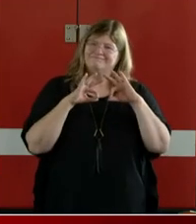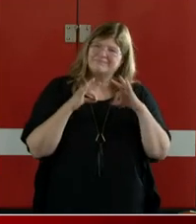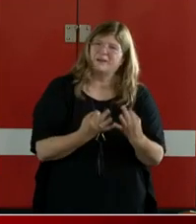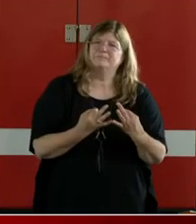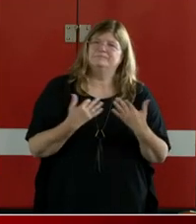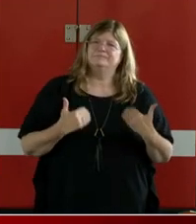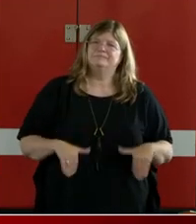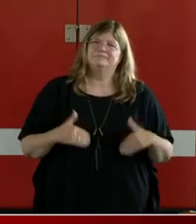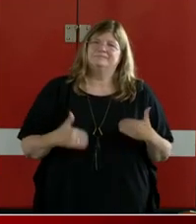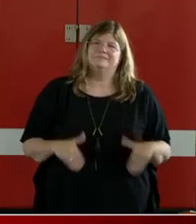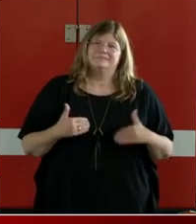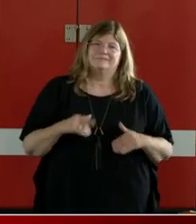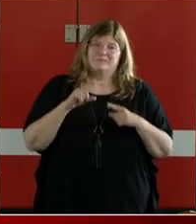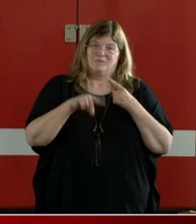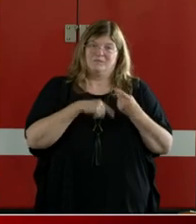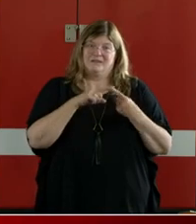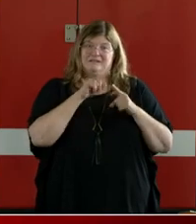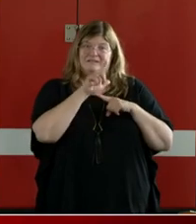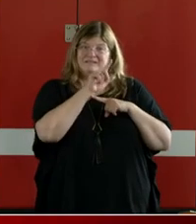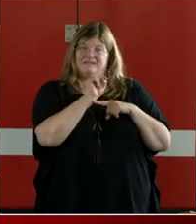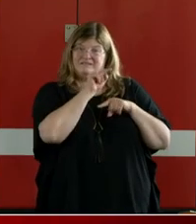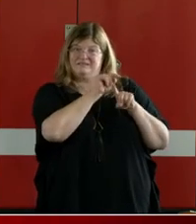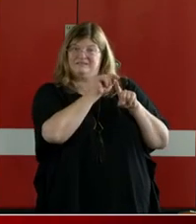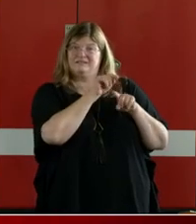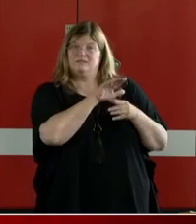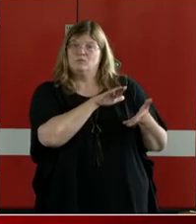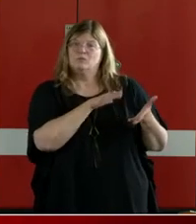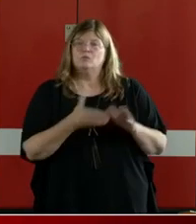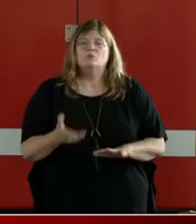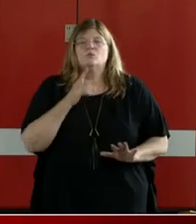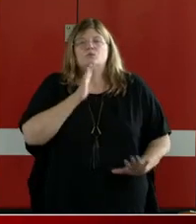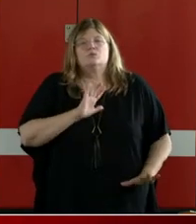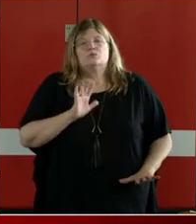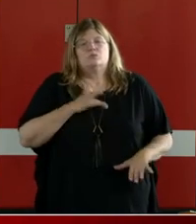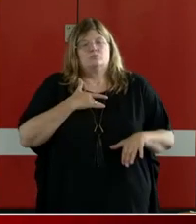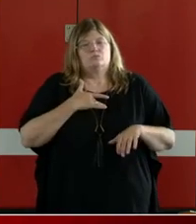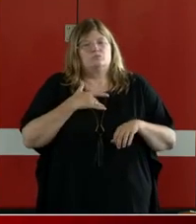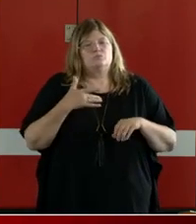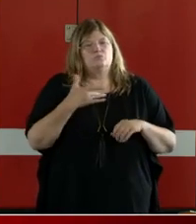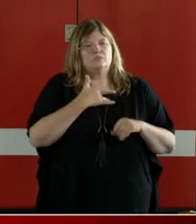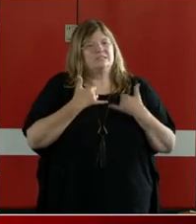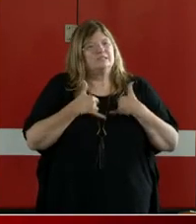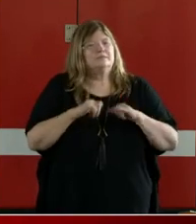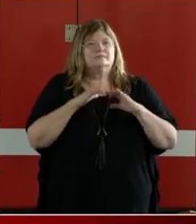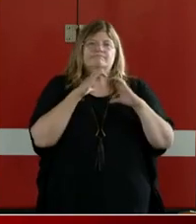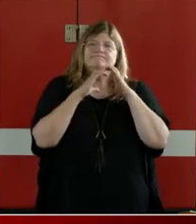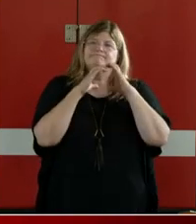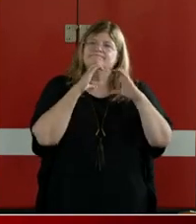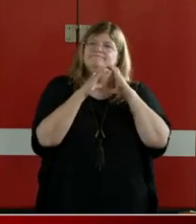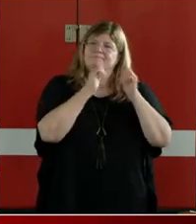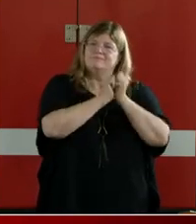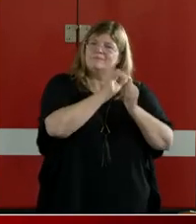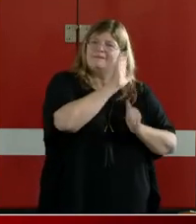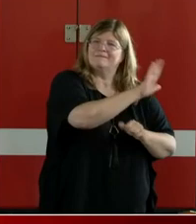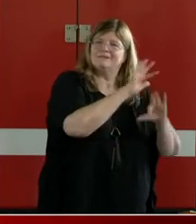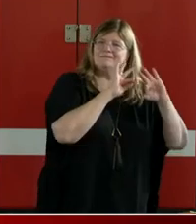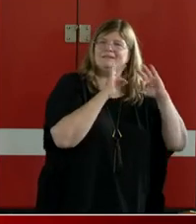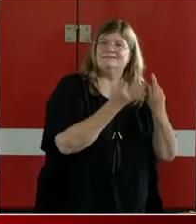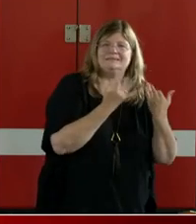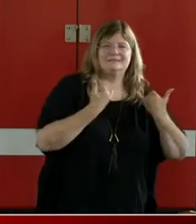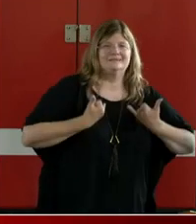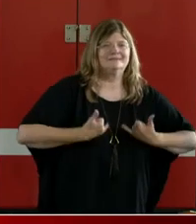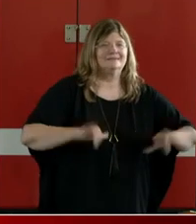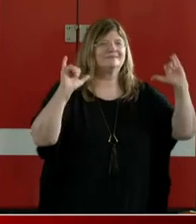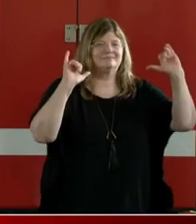McCray. We continue to keep up with his family and do those type of things. But in those trying moments, you learn a lot about